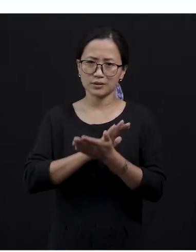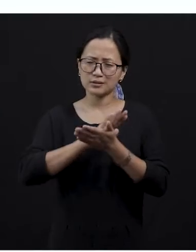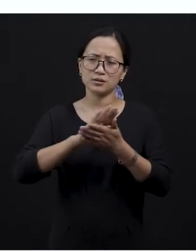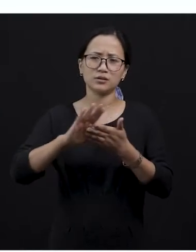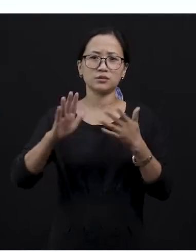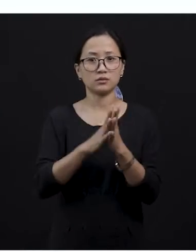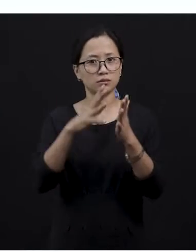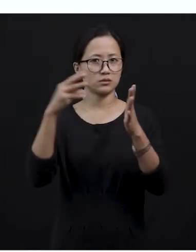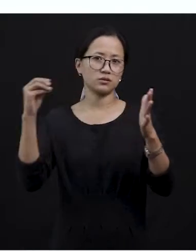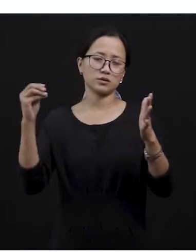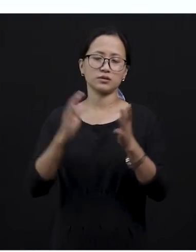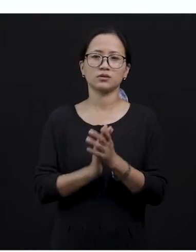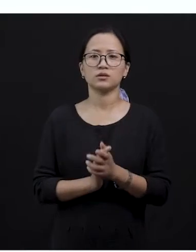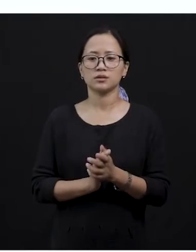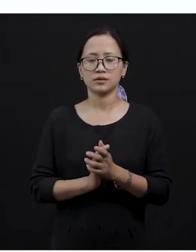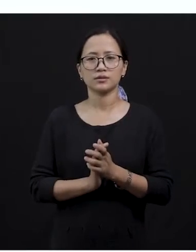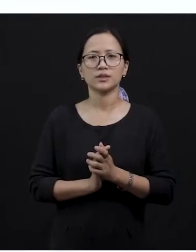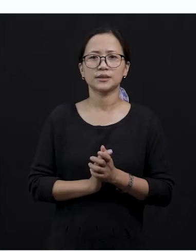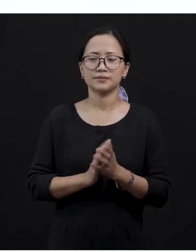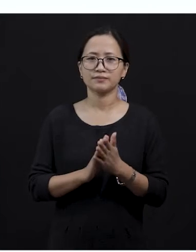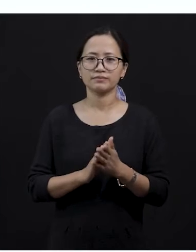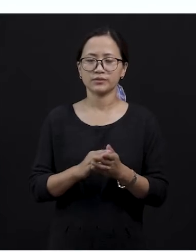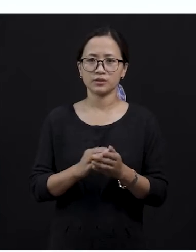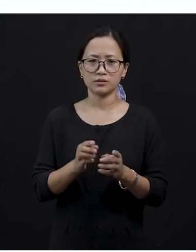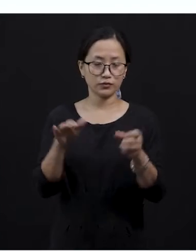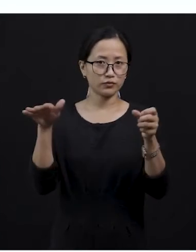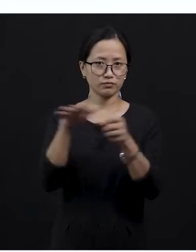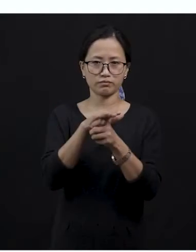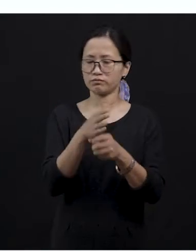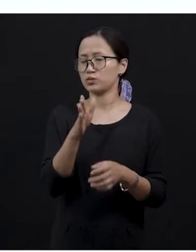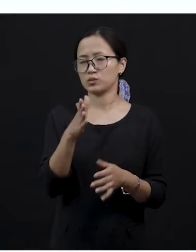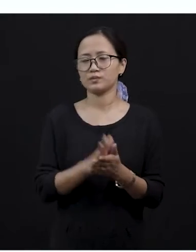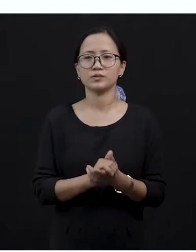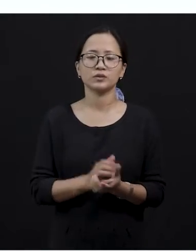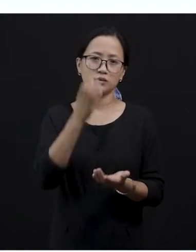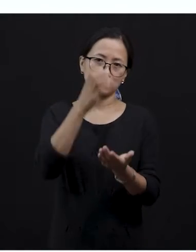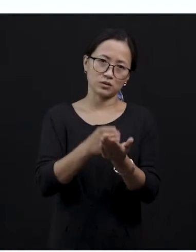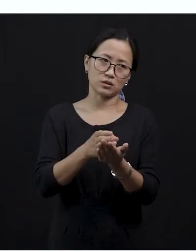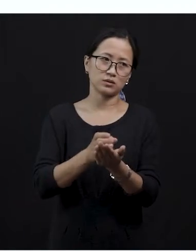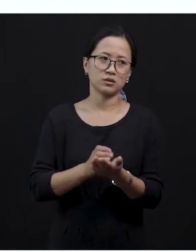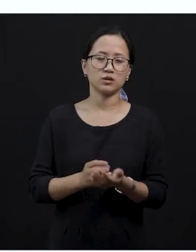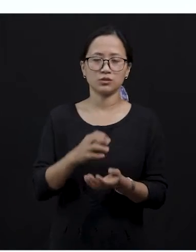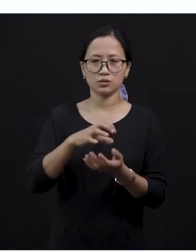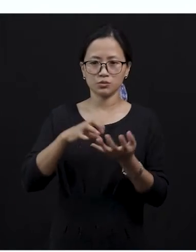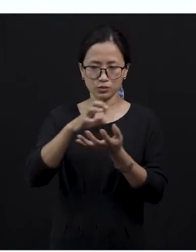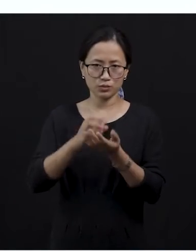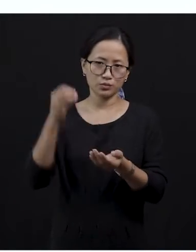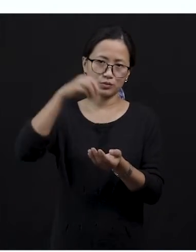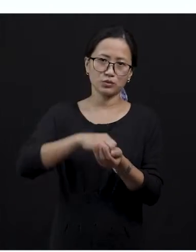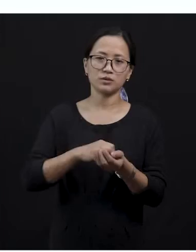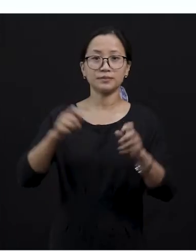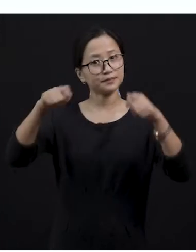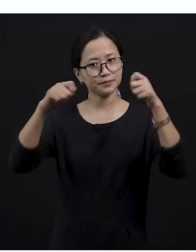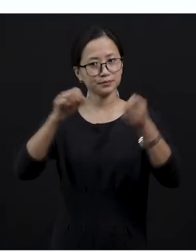dry, empty glass, okay? An empty glass, dry it, and put a crumbled pepper